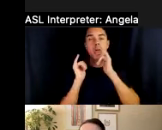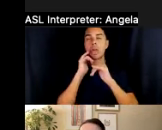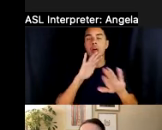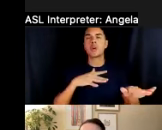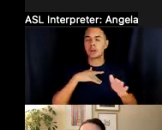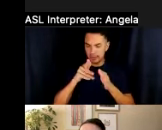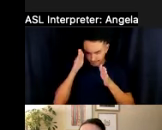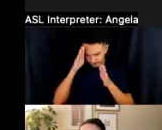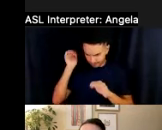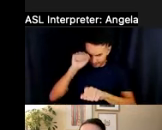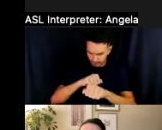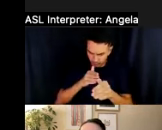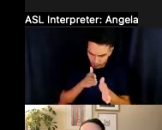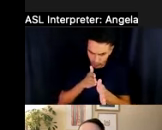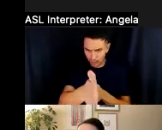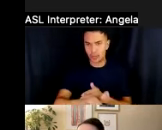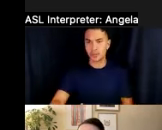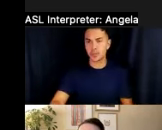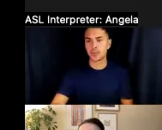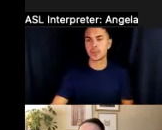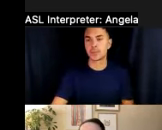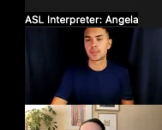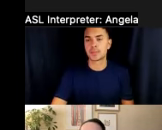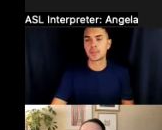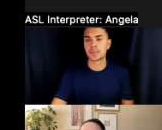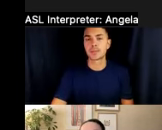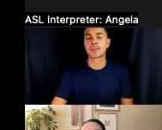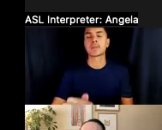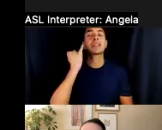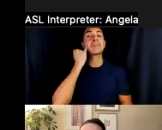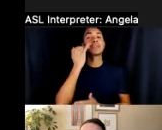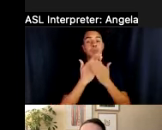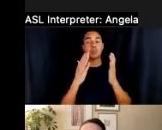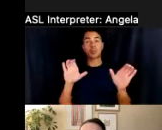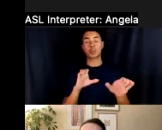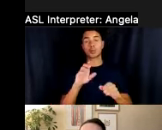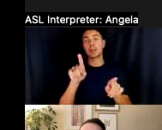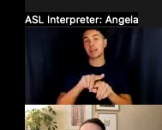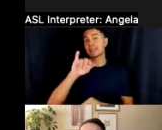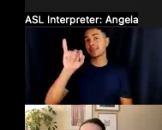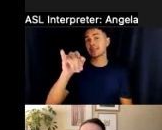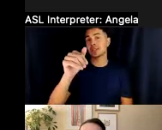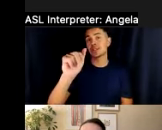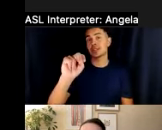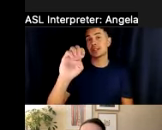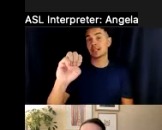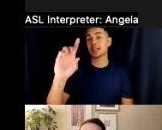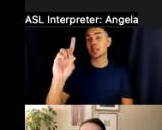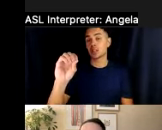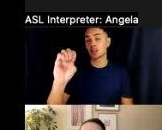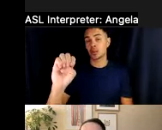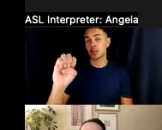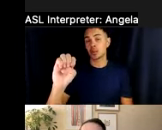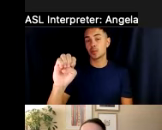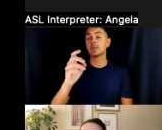to file or have a kit done as Jane Doe, but they also want the robust sexual assault